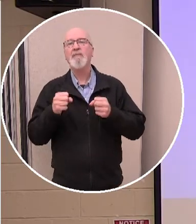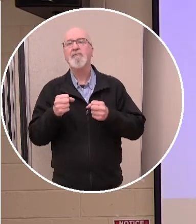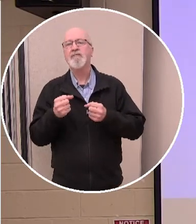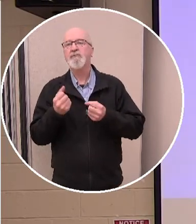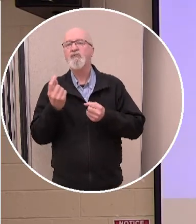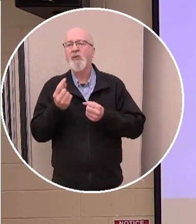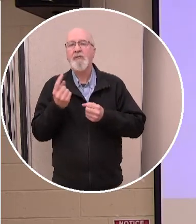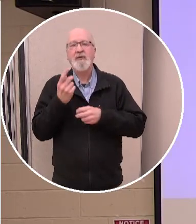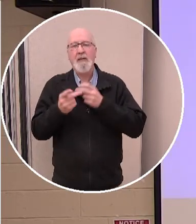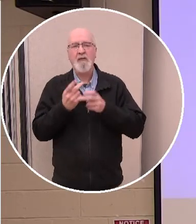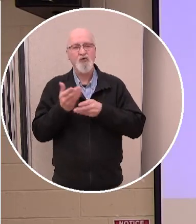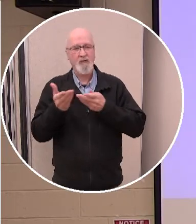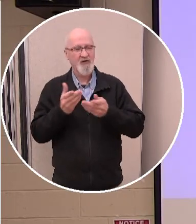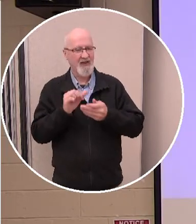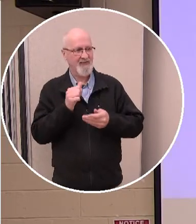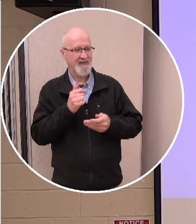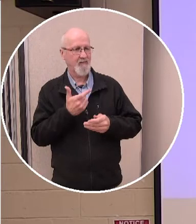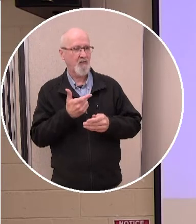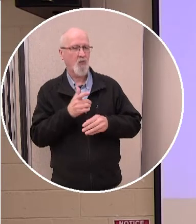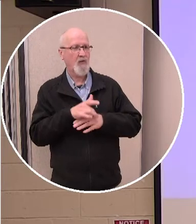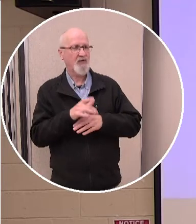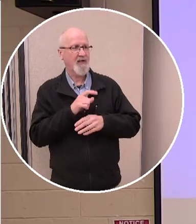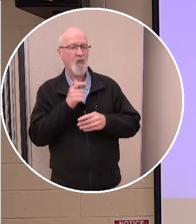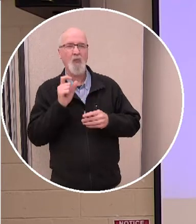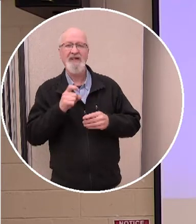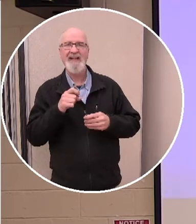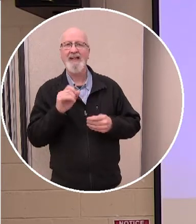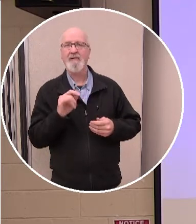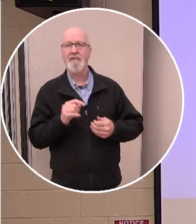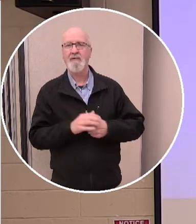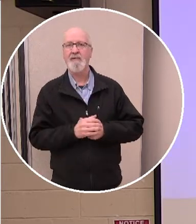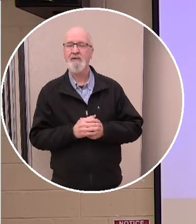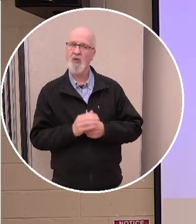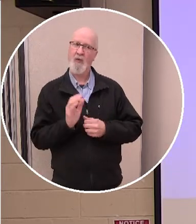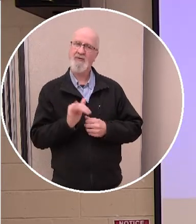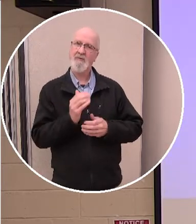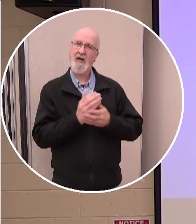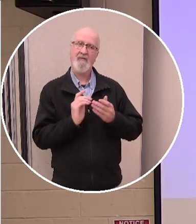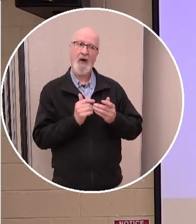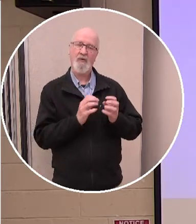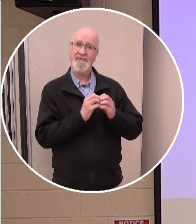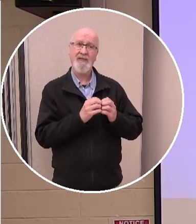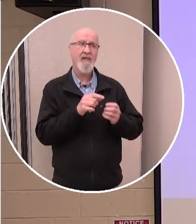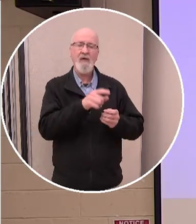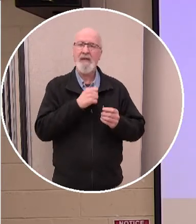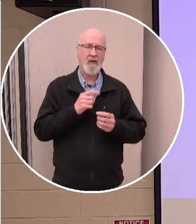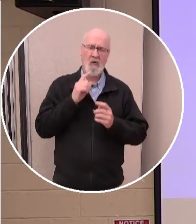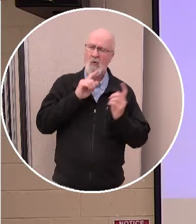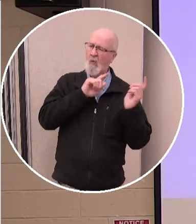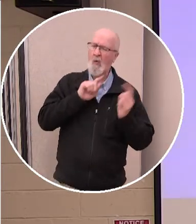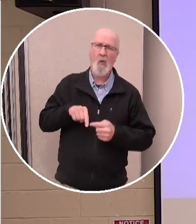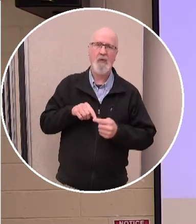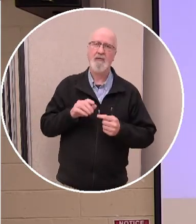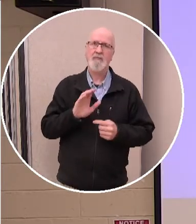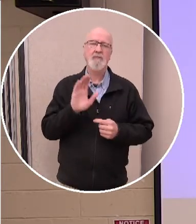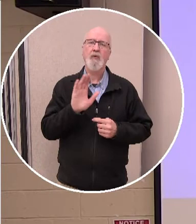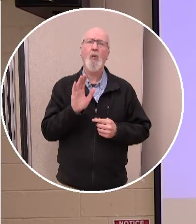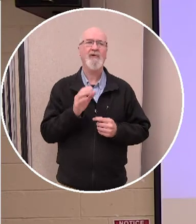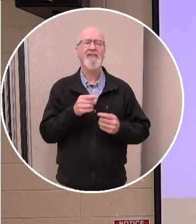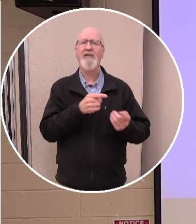of the district. They want to spend it's through dialogue that this came out, Scott. It's not an ultimatum or it's not anything like that. It's just